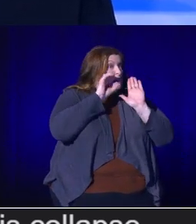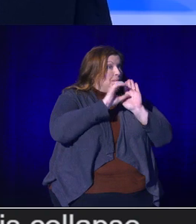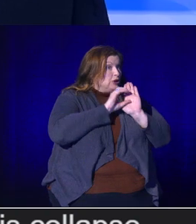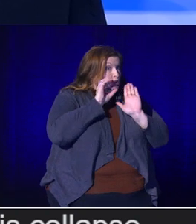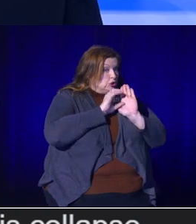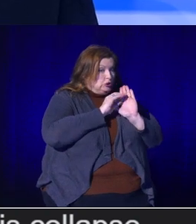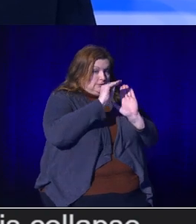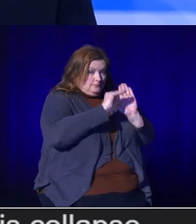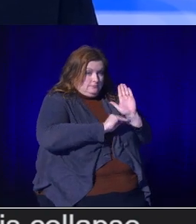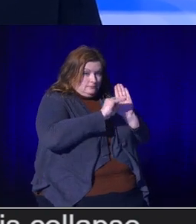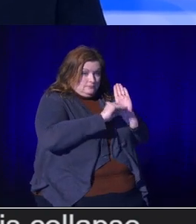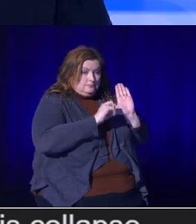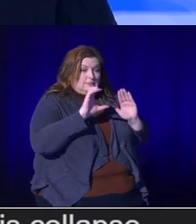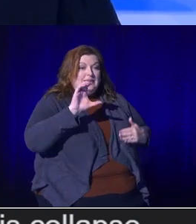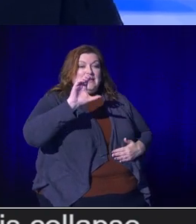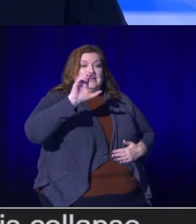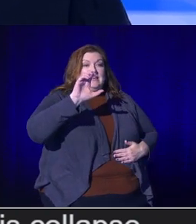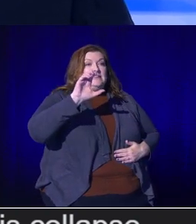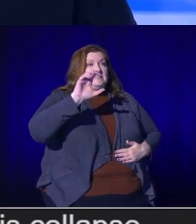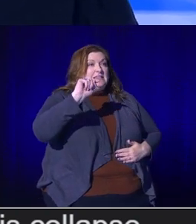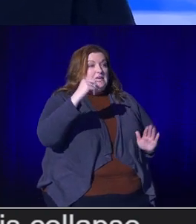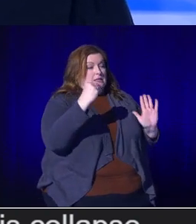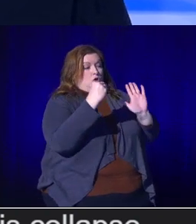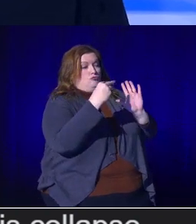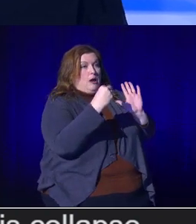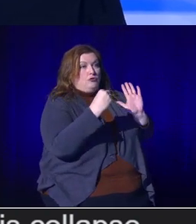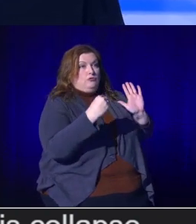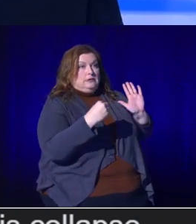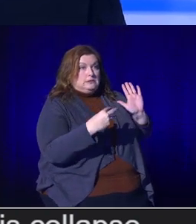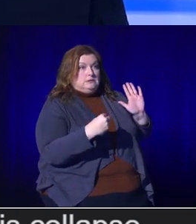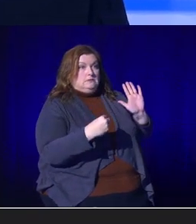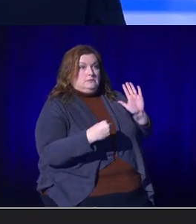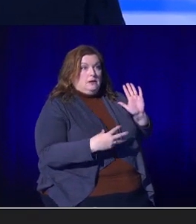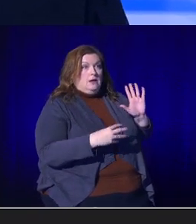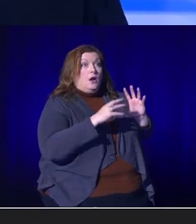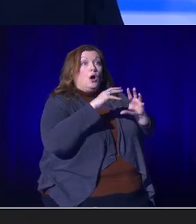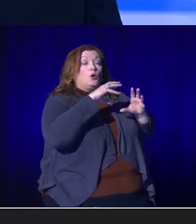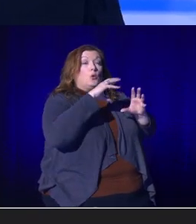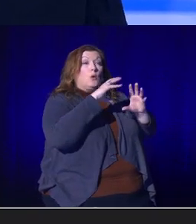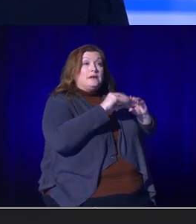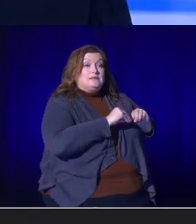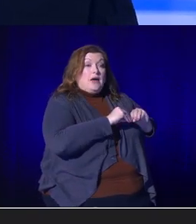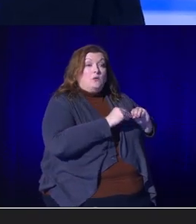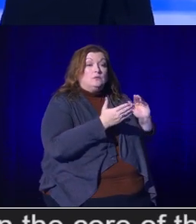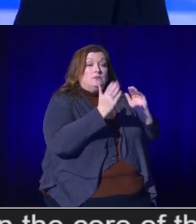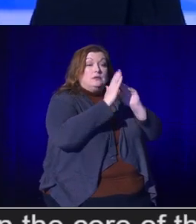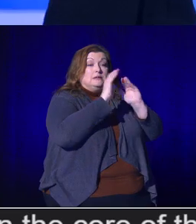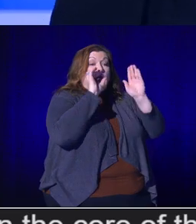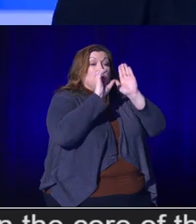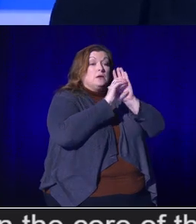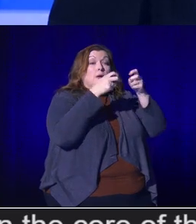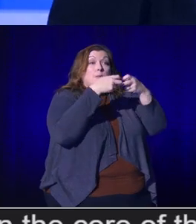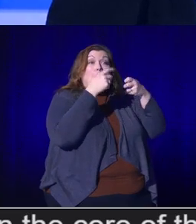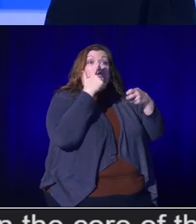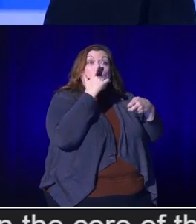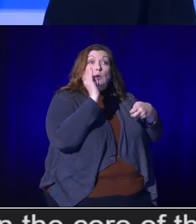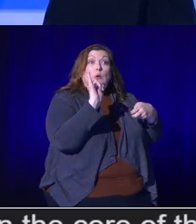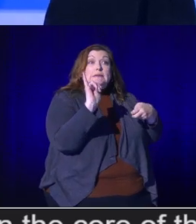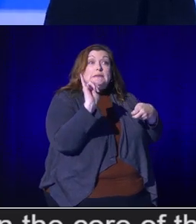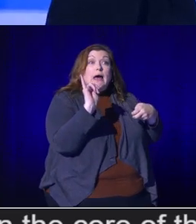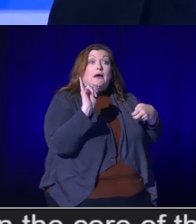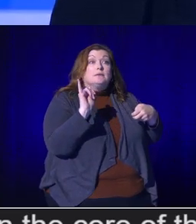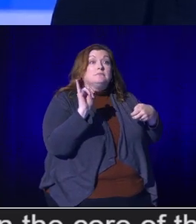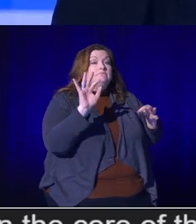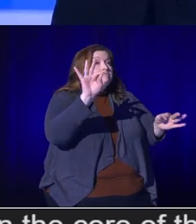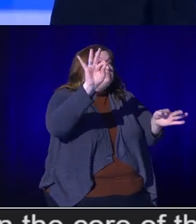images is CT renderings that are going down the core of the battery. So the top image is what a battery looks like in